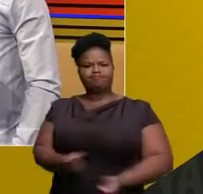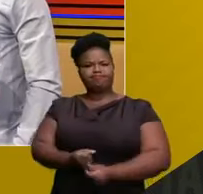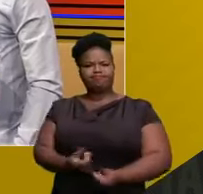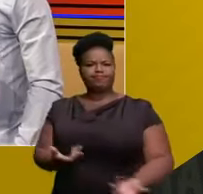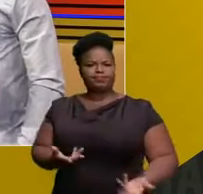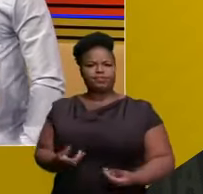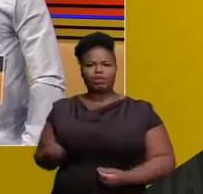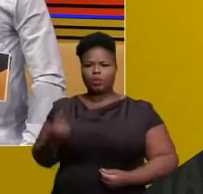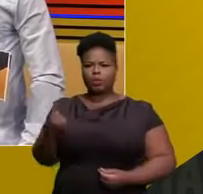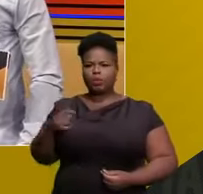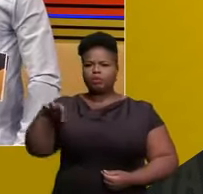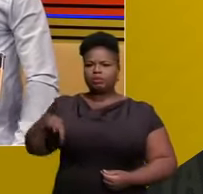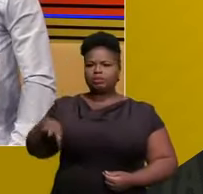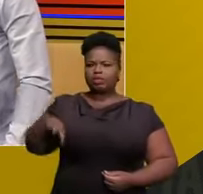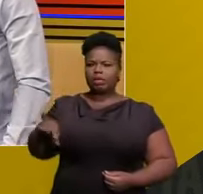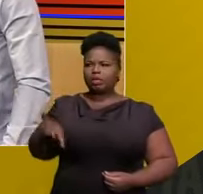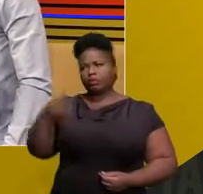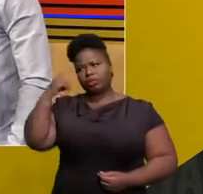only income